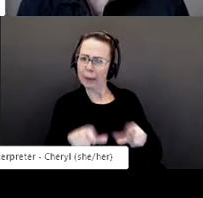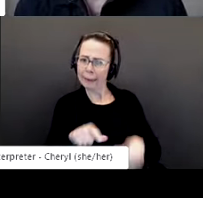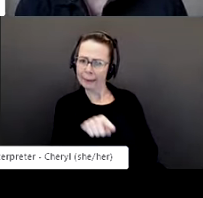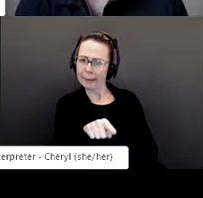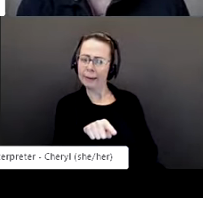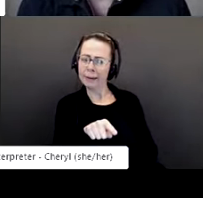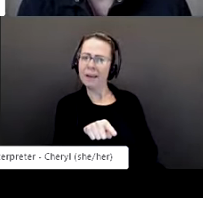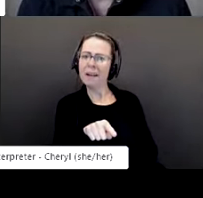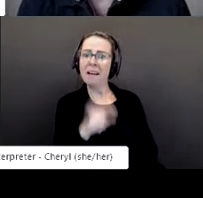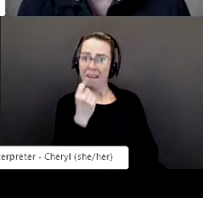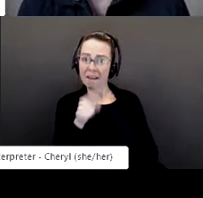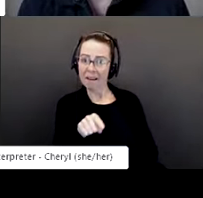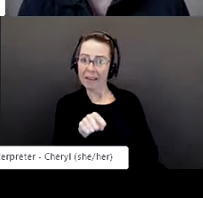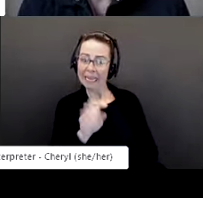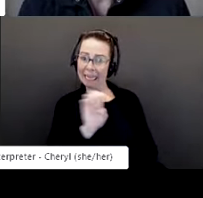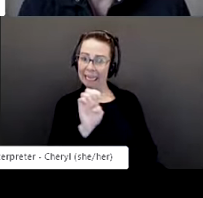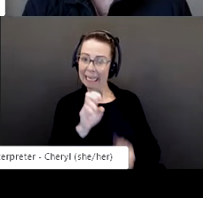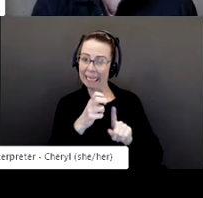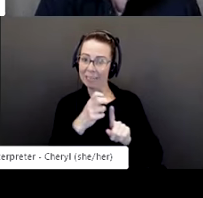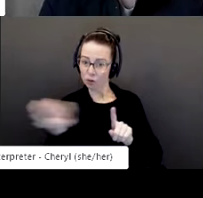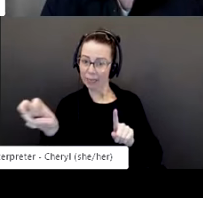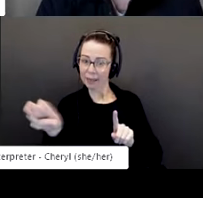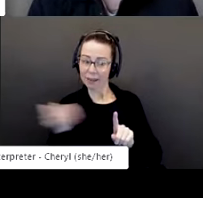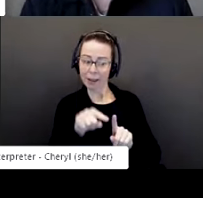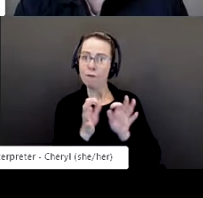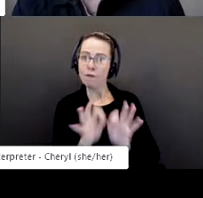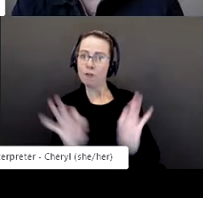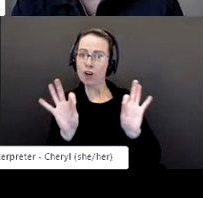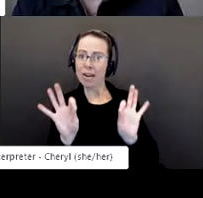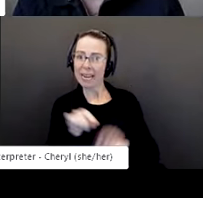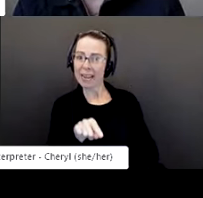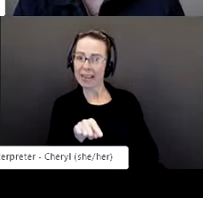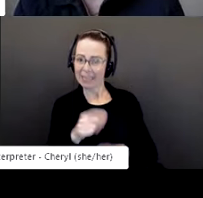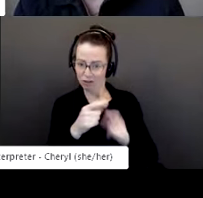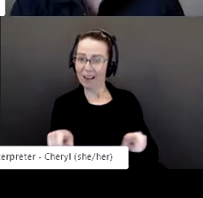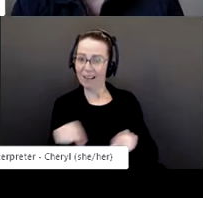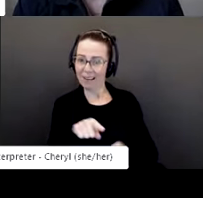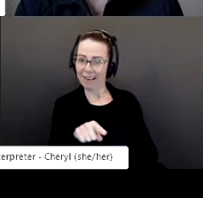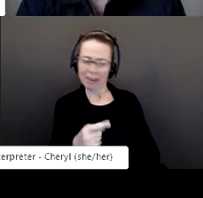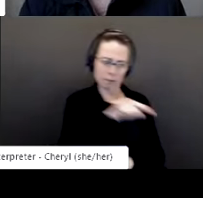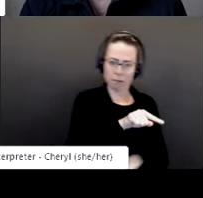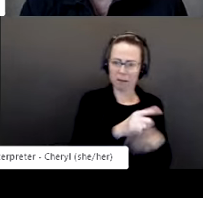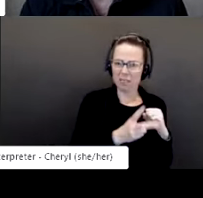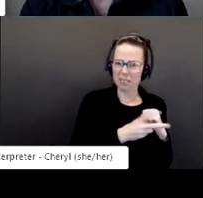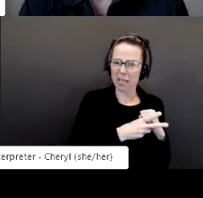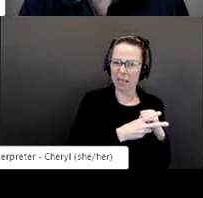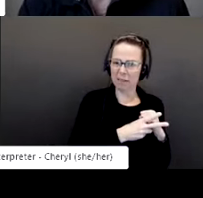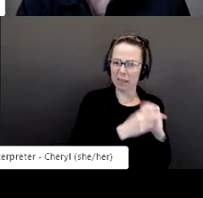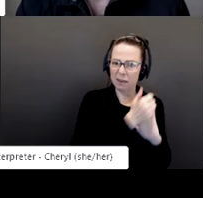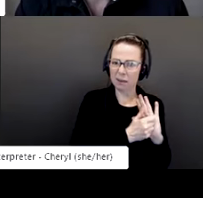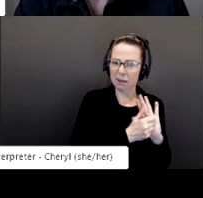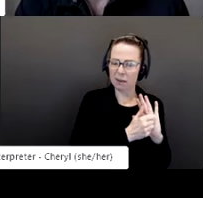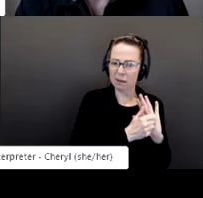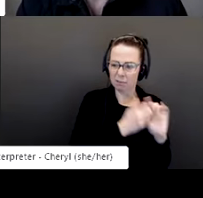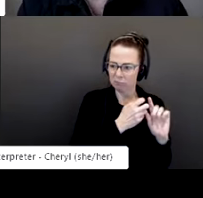and you can send it for free from your checking account. But if you try to send it directly from your savings account, they might, you know, charge you $2 or